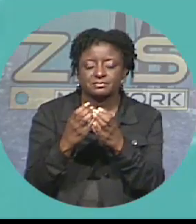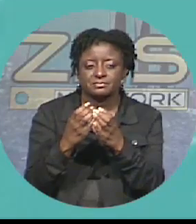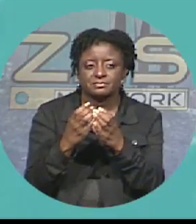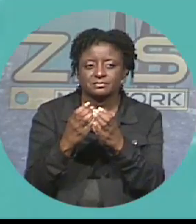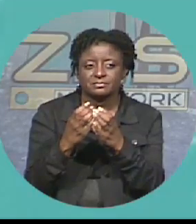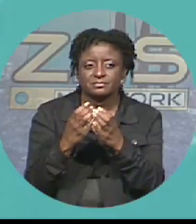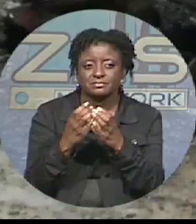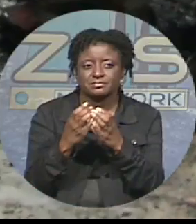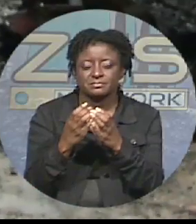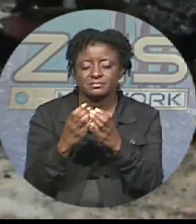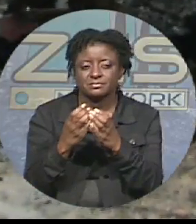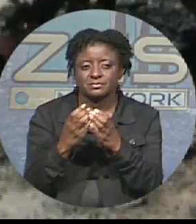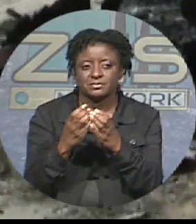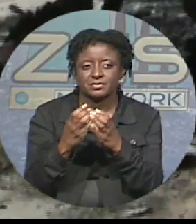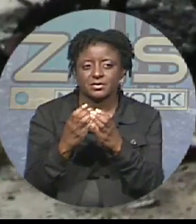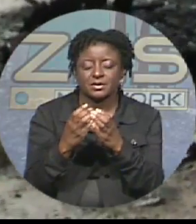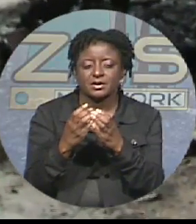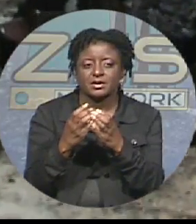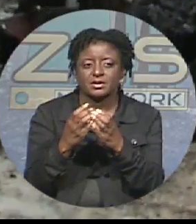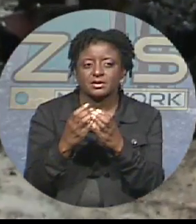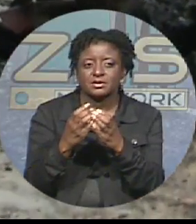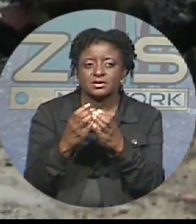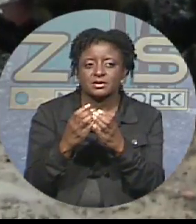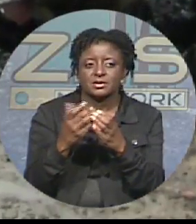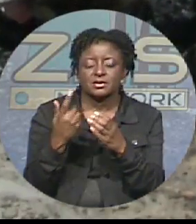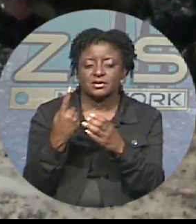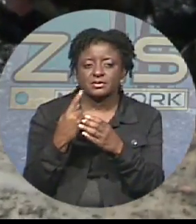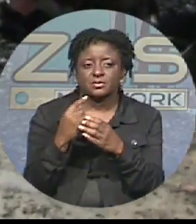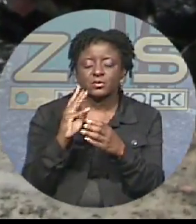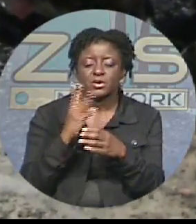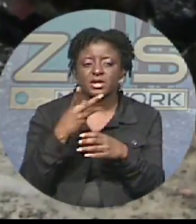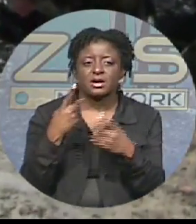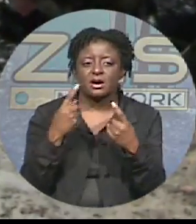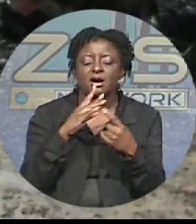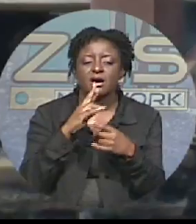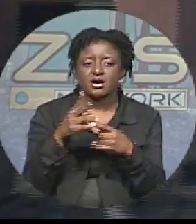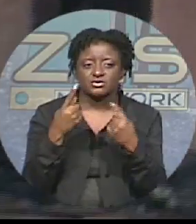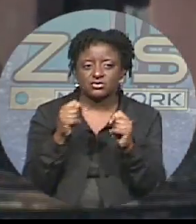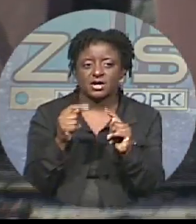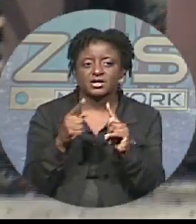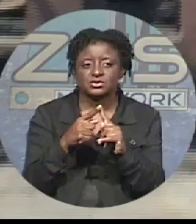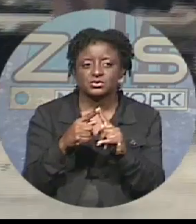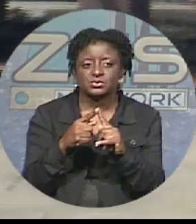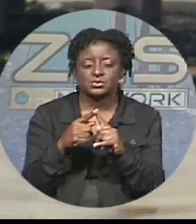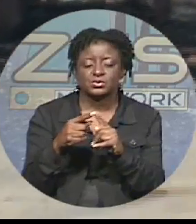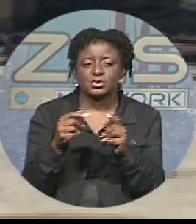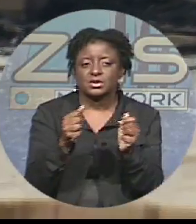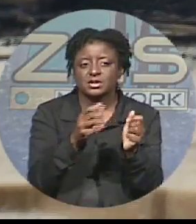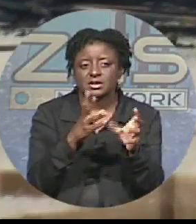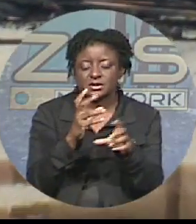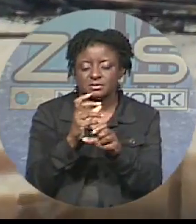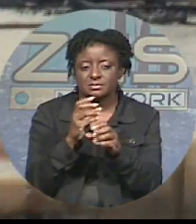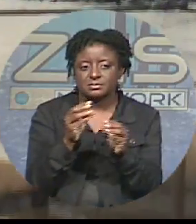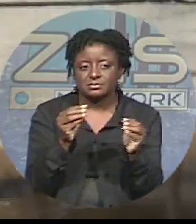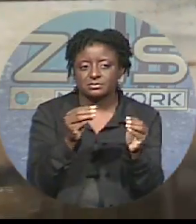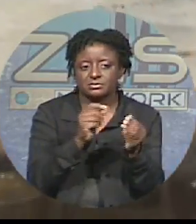position that we're in. We are trying to put together a new plan to get